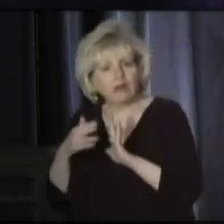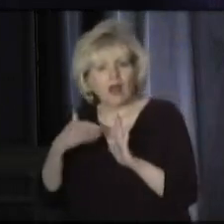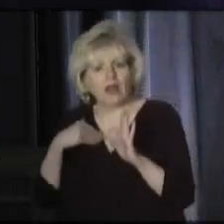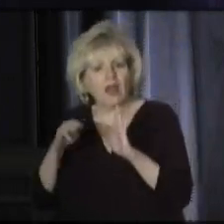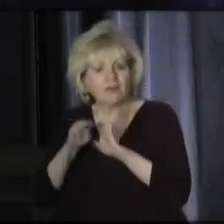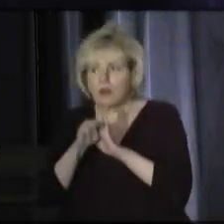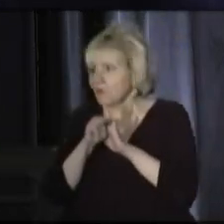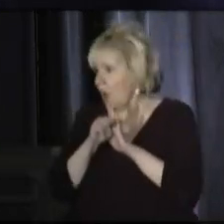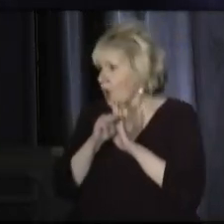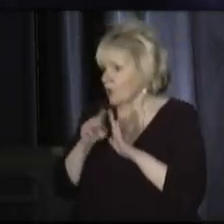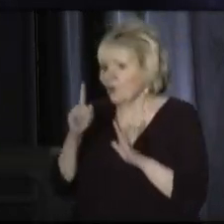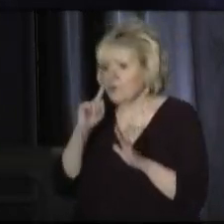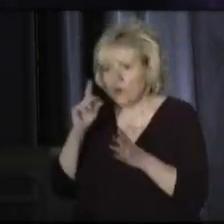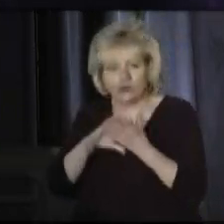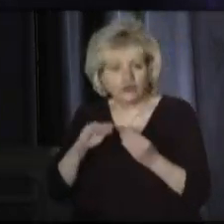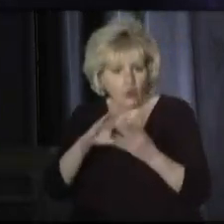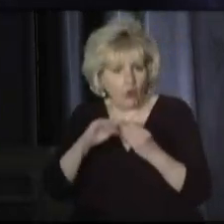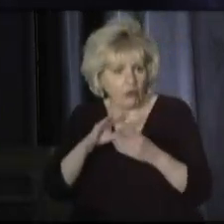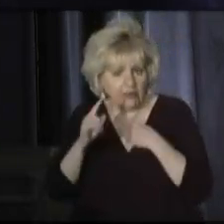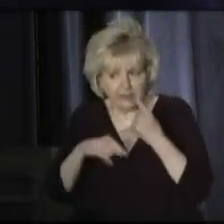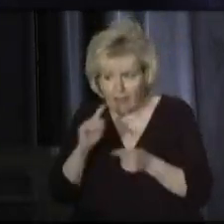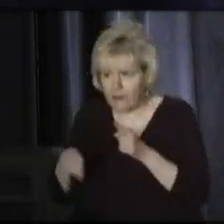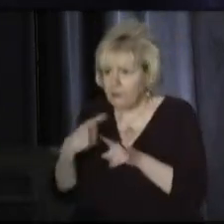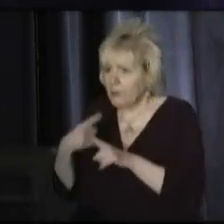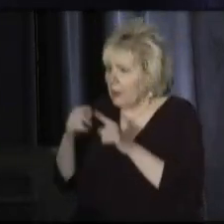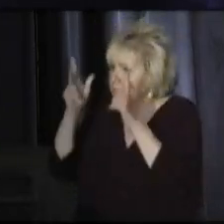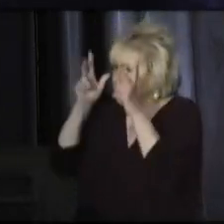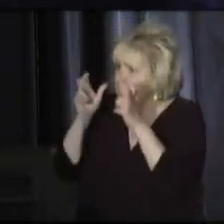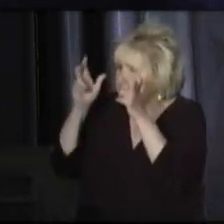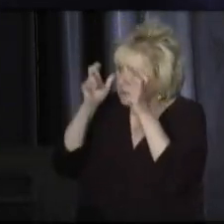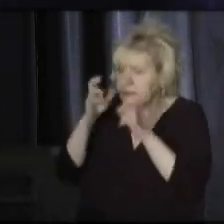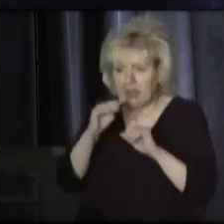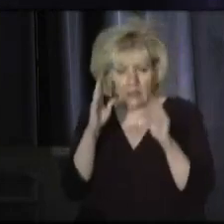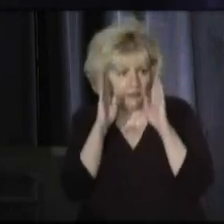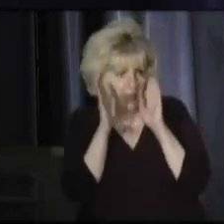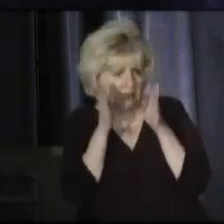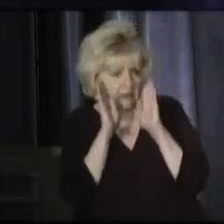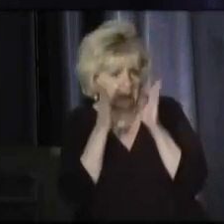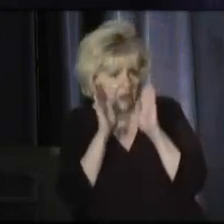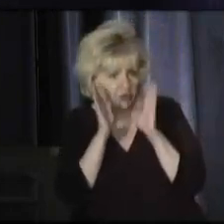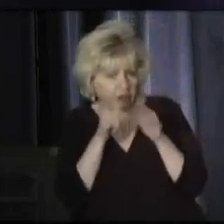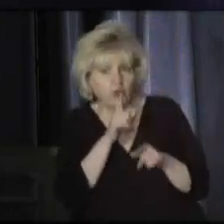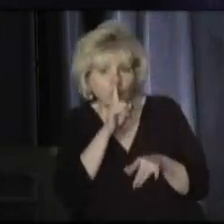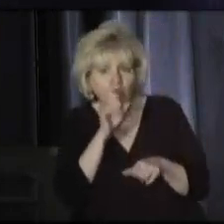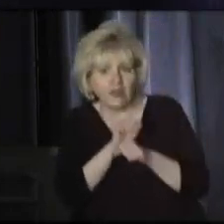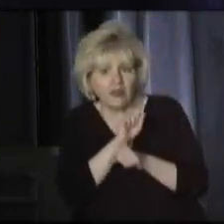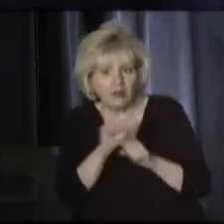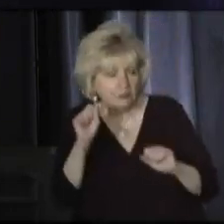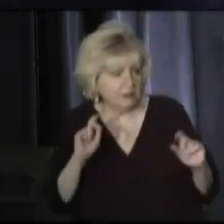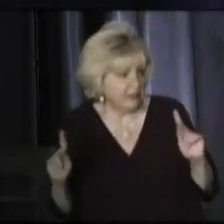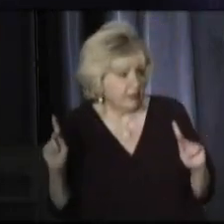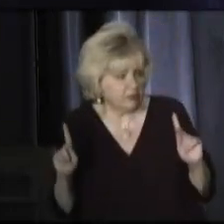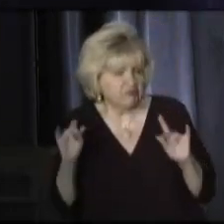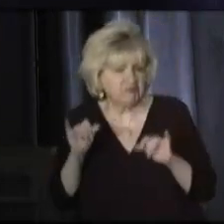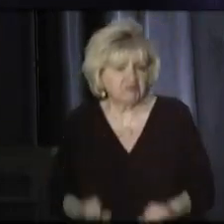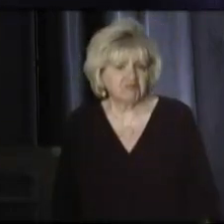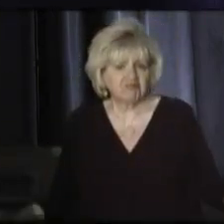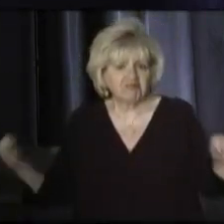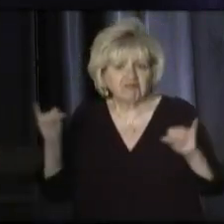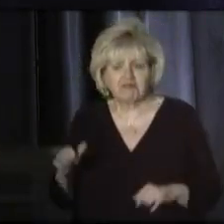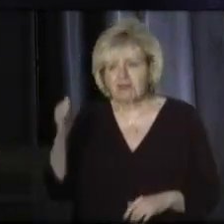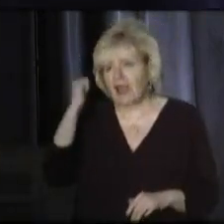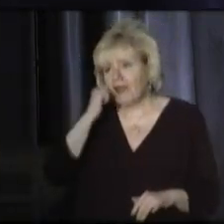they did. Even when I stared and stared, I saw no will outside the gummy twitch of their jelly antenna.